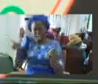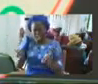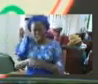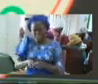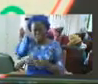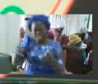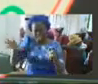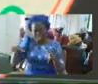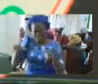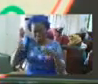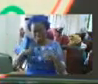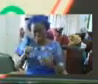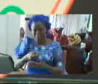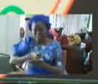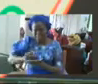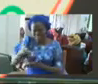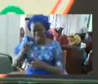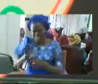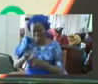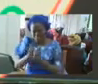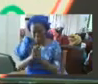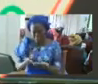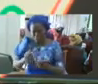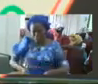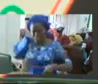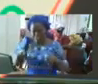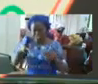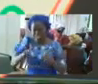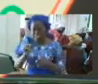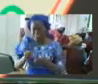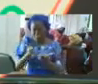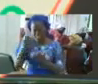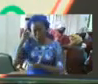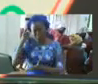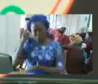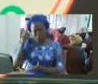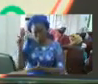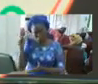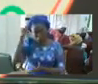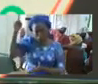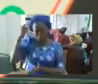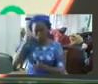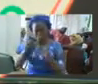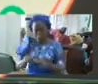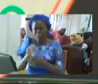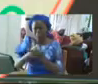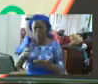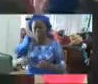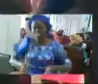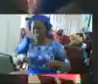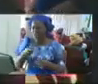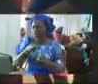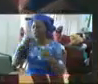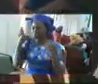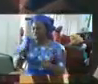book of life. And let them serve you for the rest of their lives. Please, Lord God Almighty, from now on,